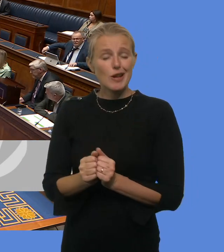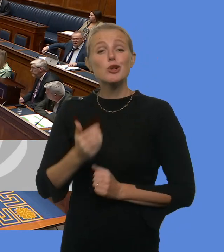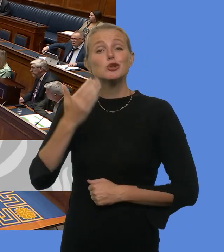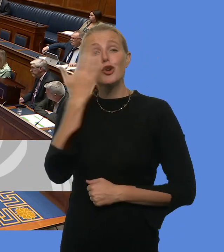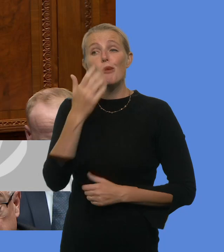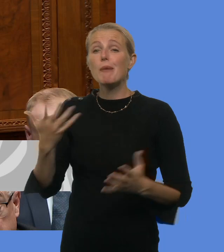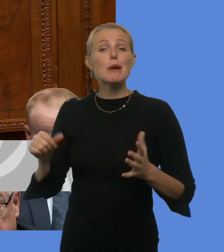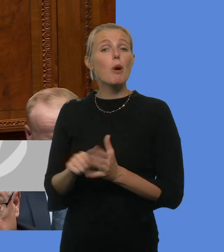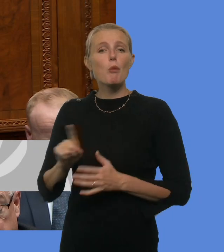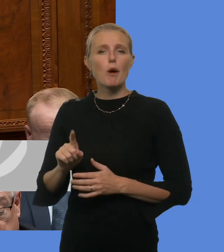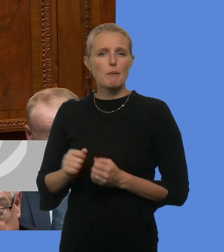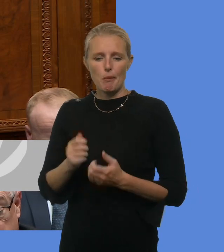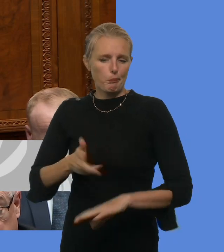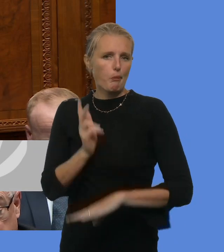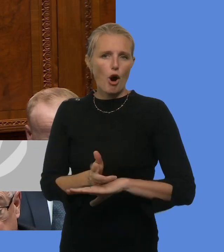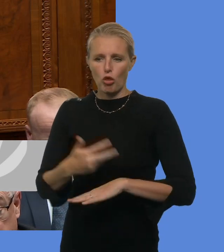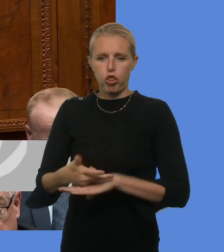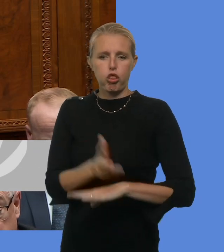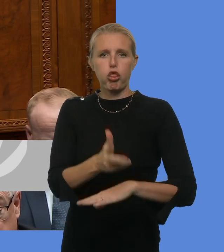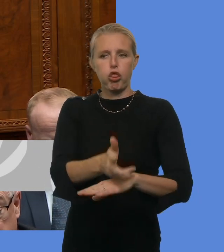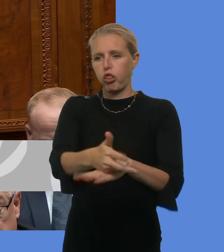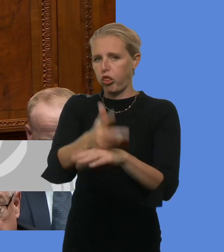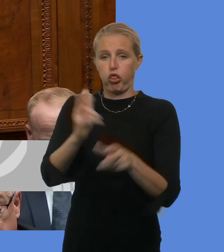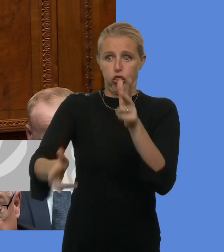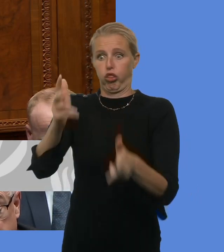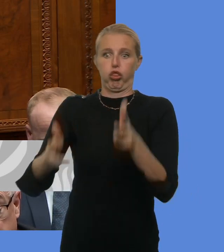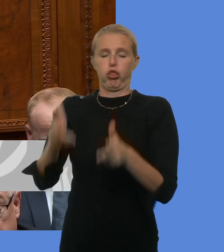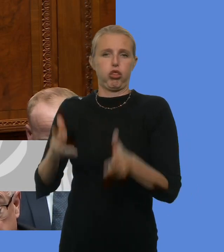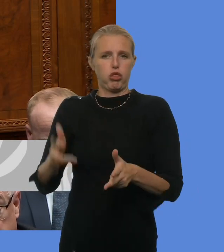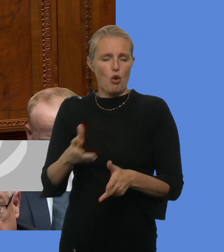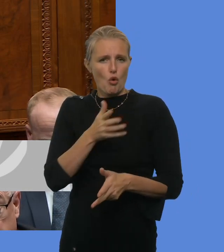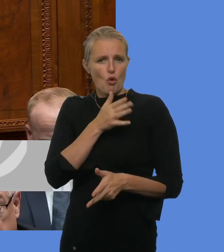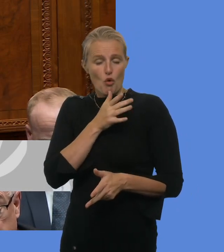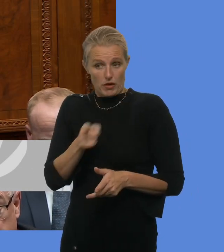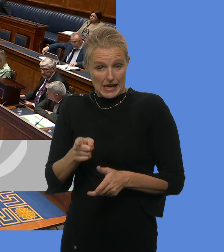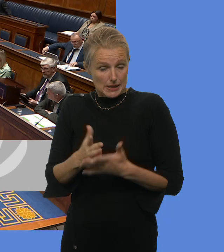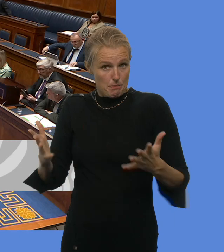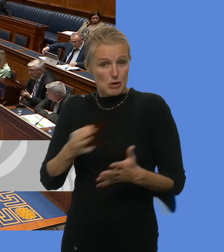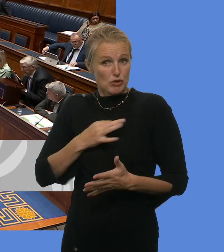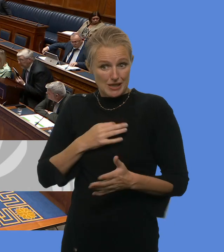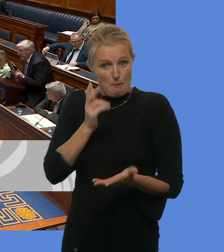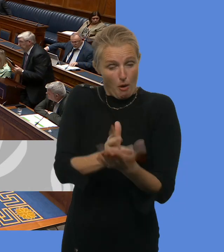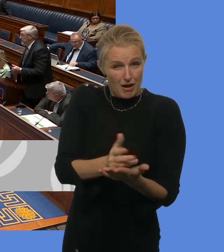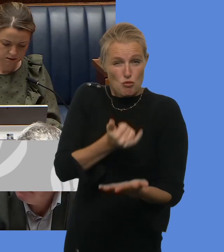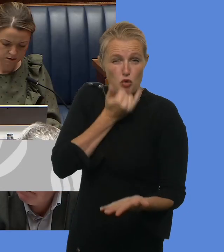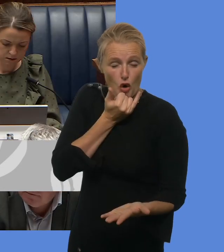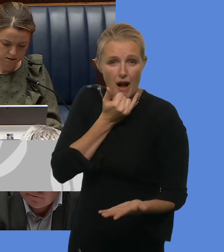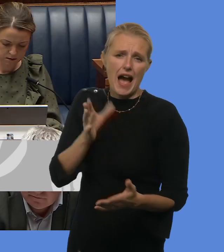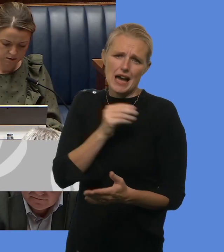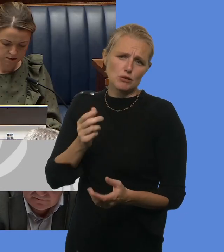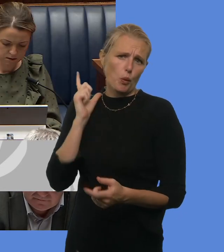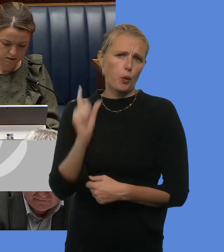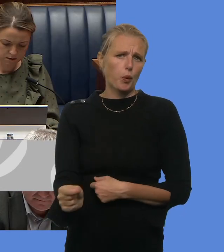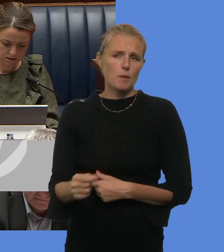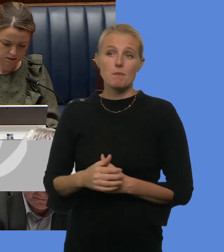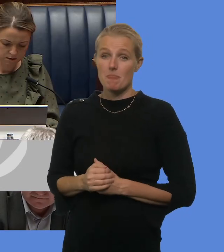schools can provide as big a threat to the road safety of our children as vehicle speed? Minister. Yes, and